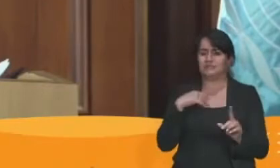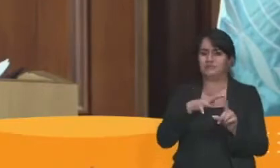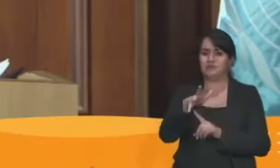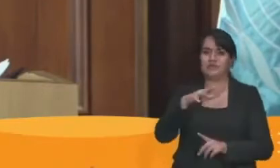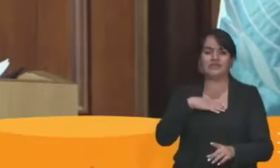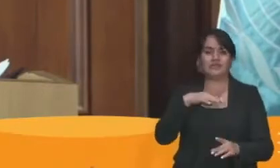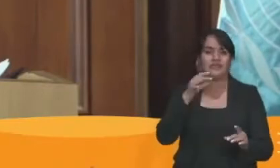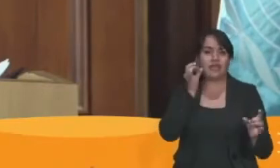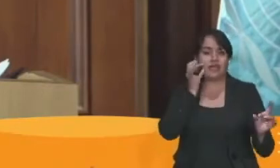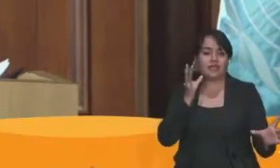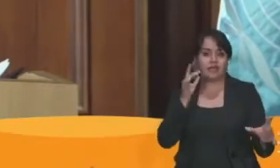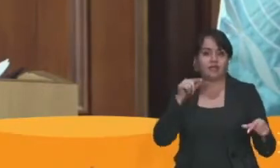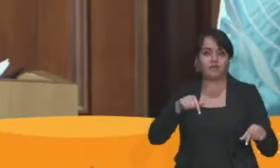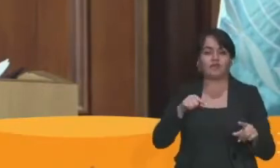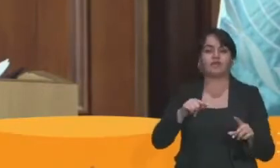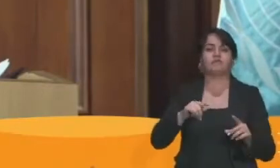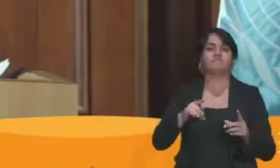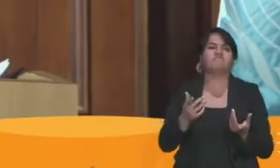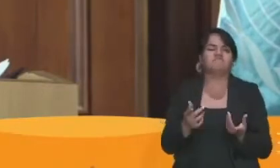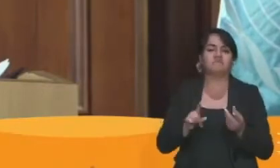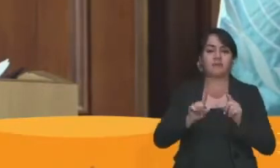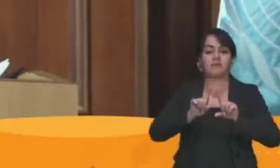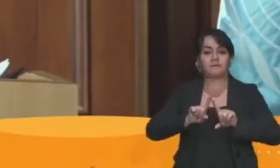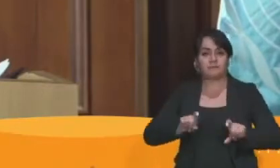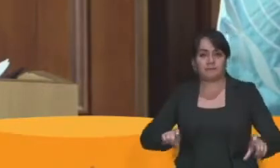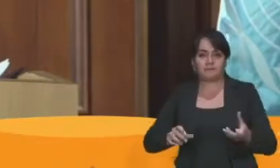impact in the biodiversity of this country.